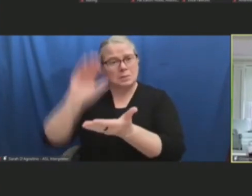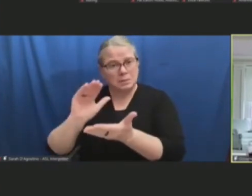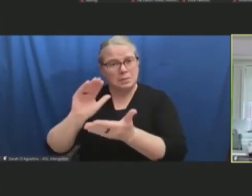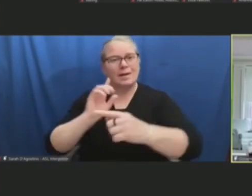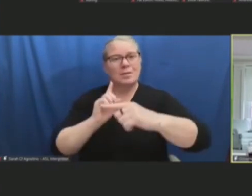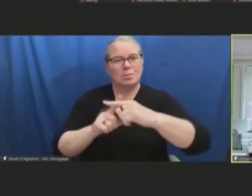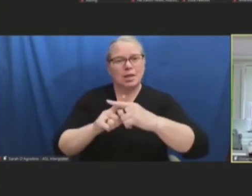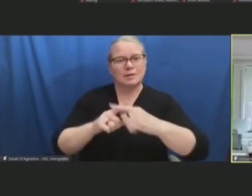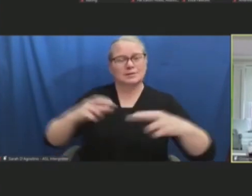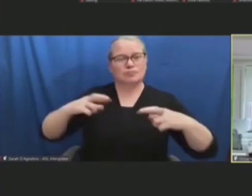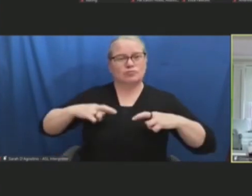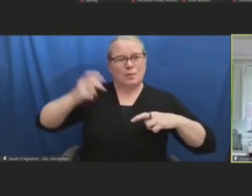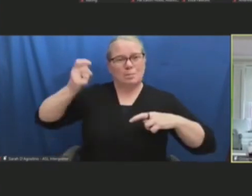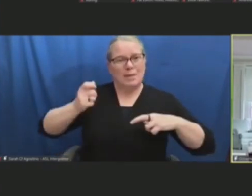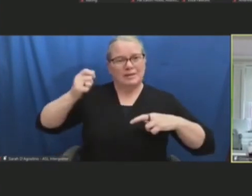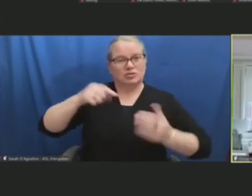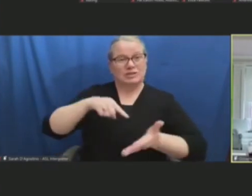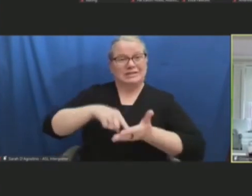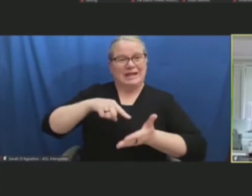the third year in a row.